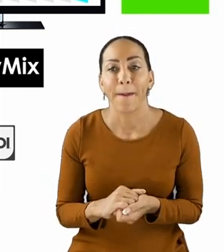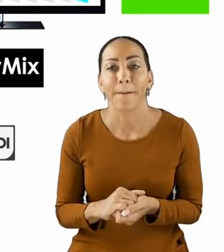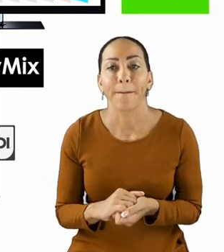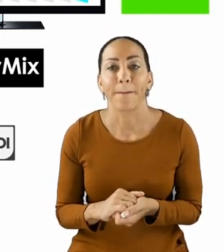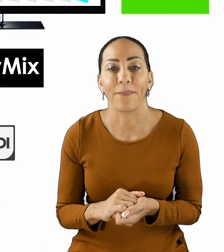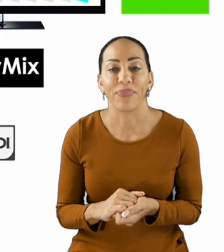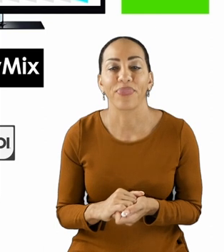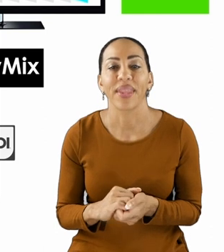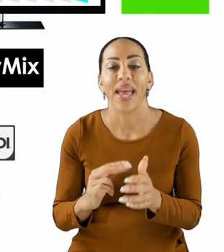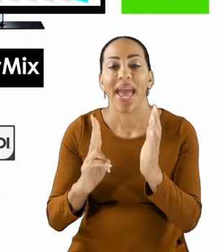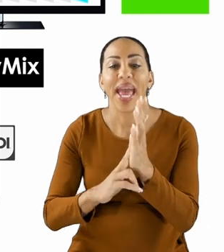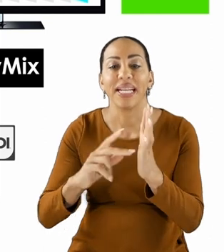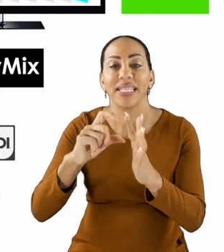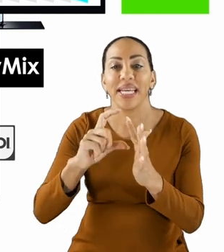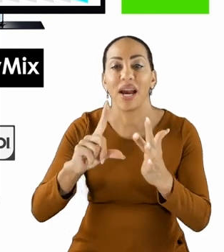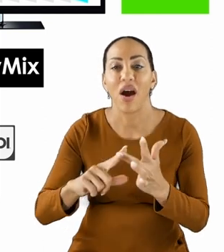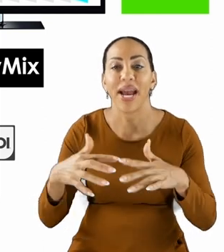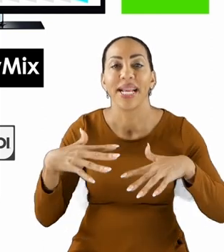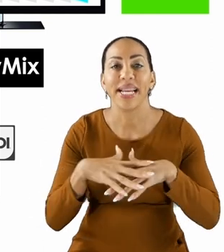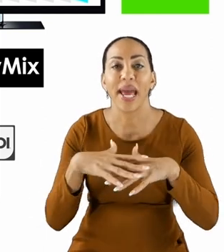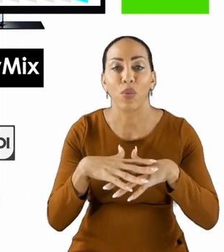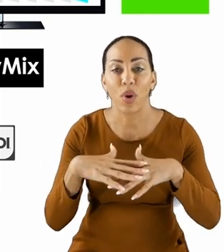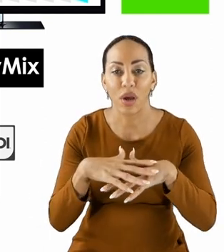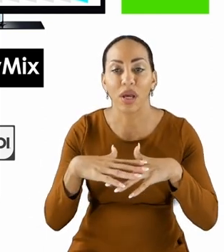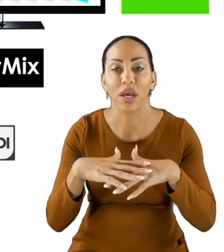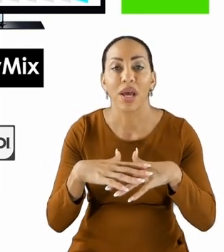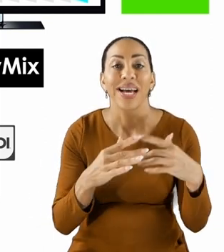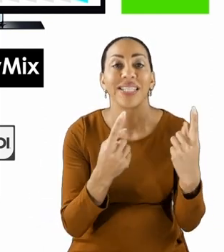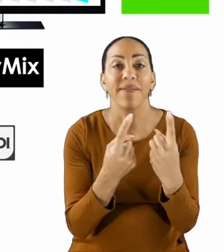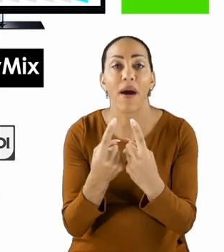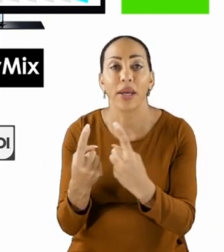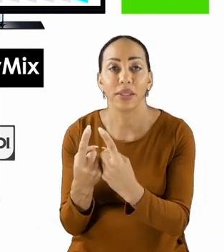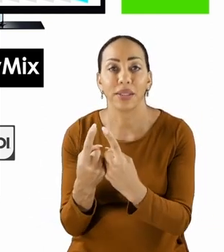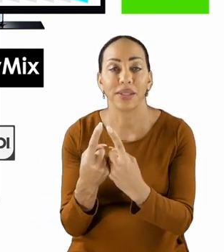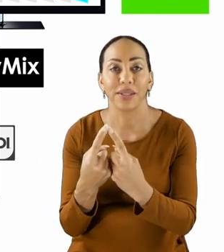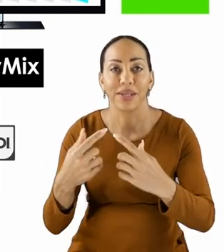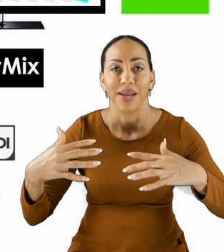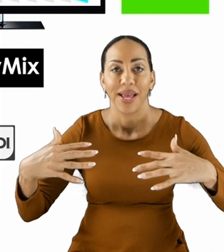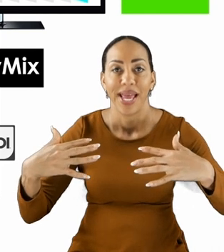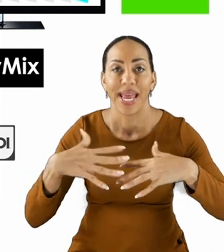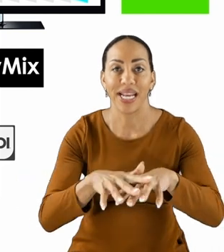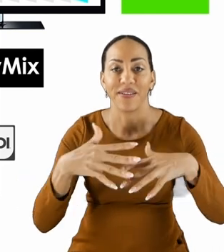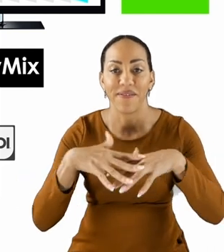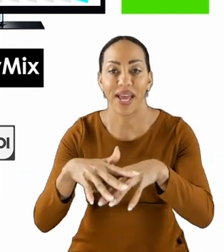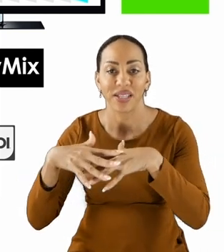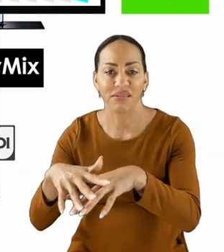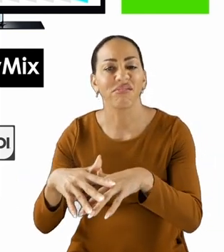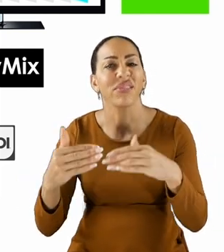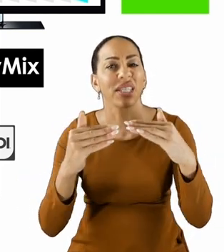that's the model we're using today. But this thing called Network Device Interface, NDI, is now a standard across all